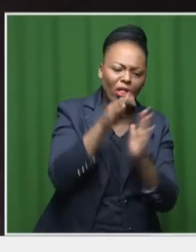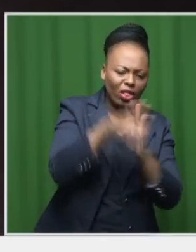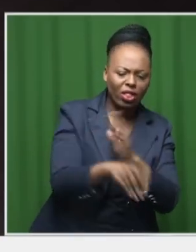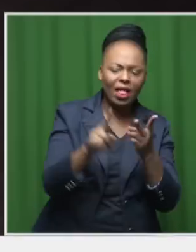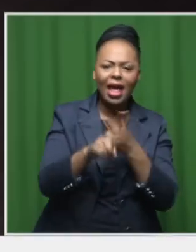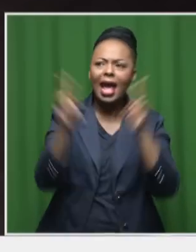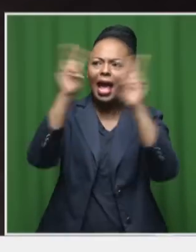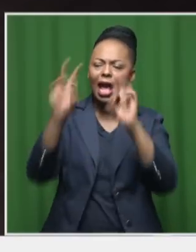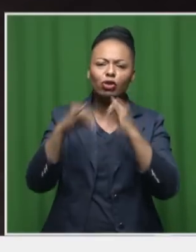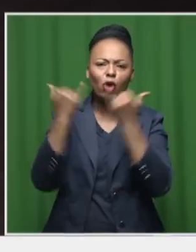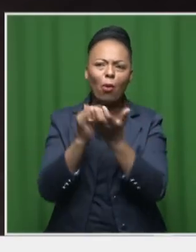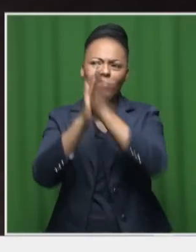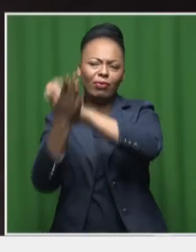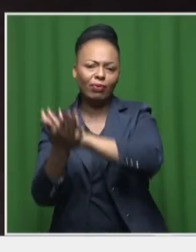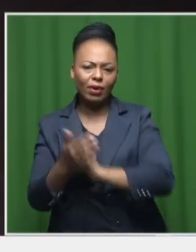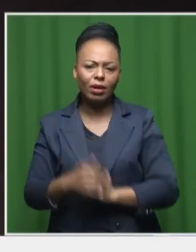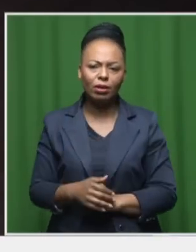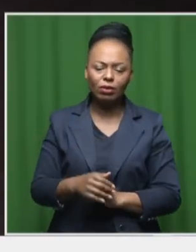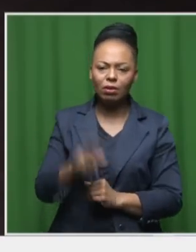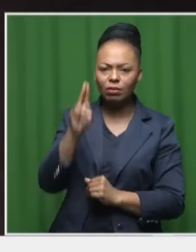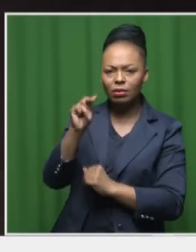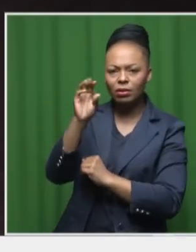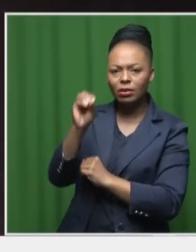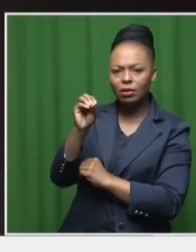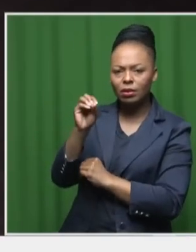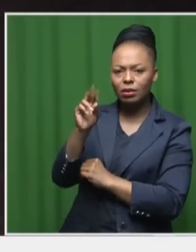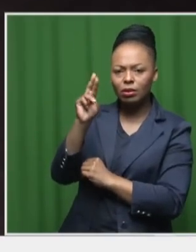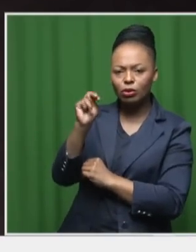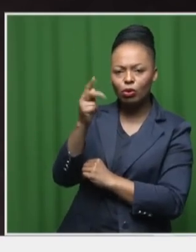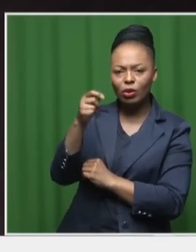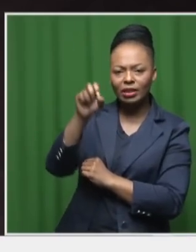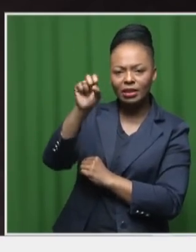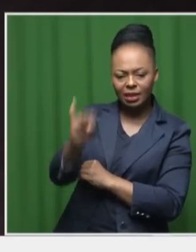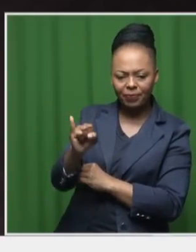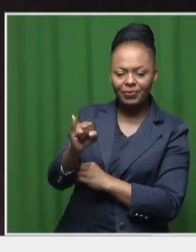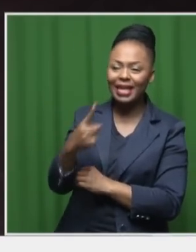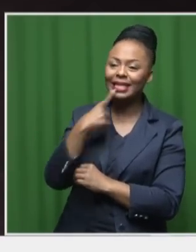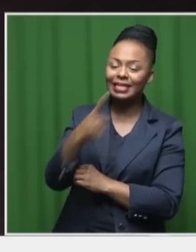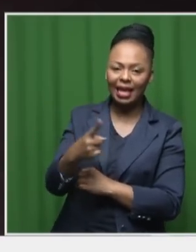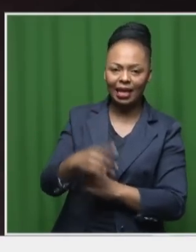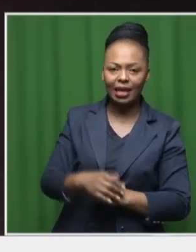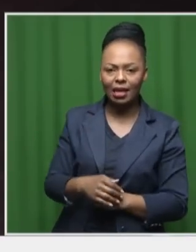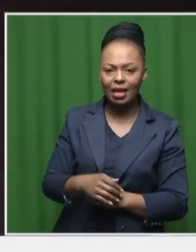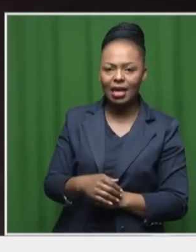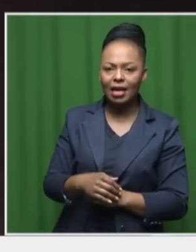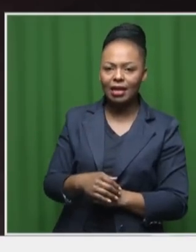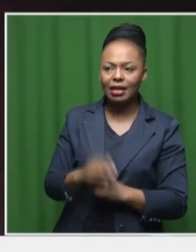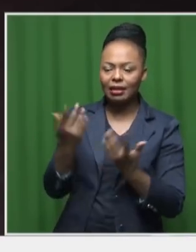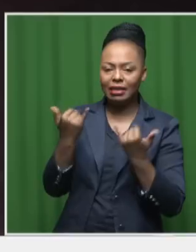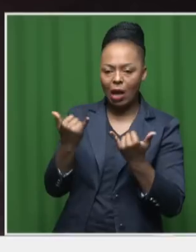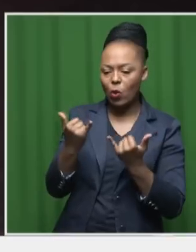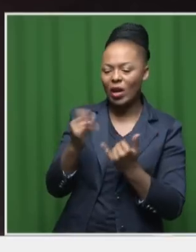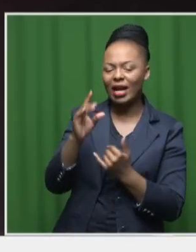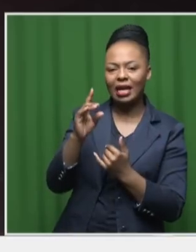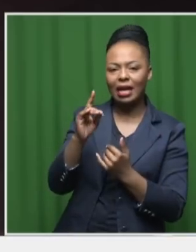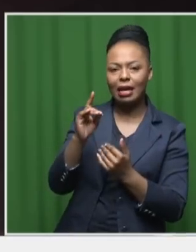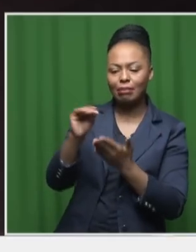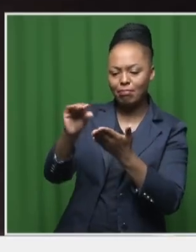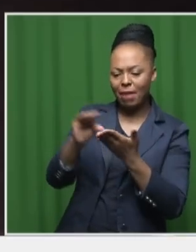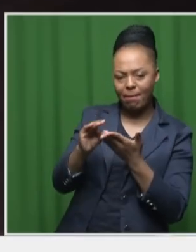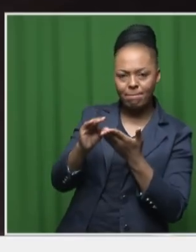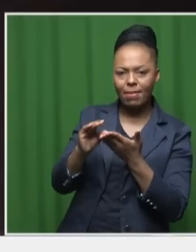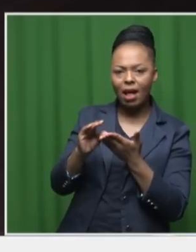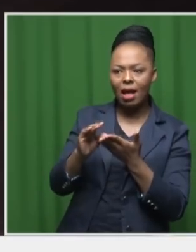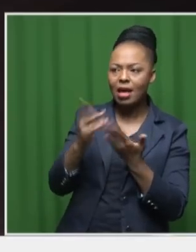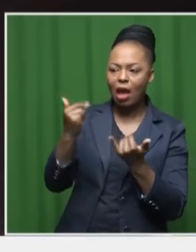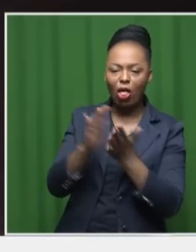destroyed. Look at Noam Chomsky. Noam Chomsky says, defund it, make sure that things